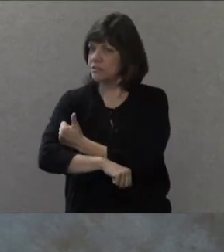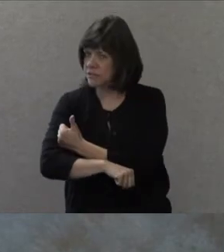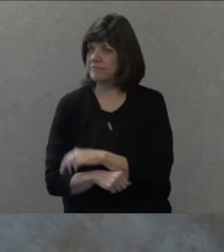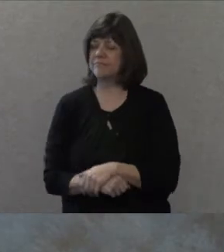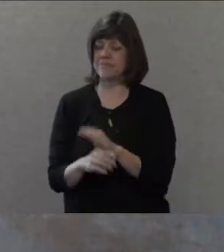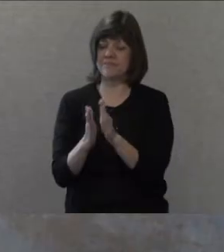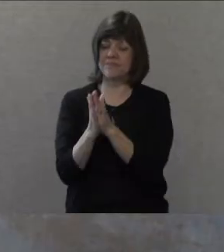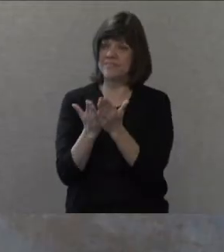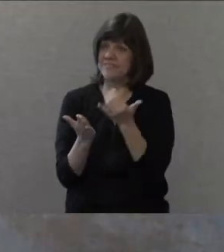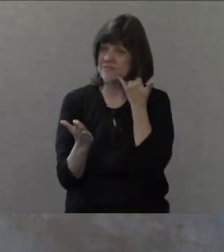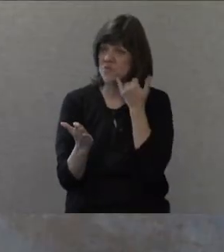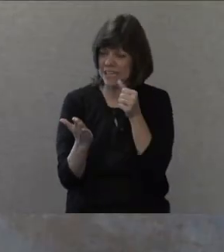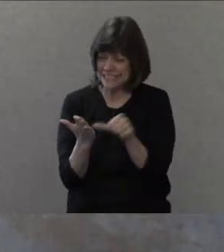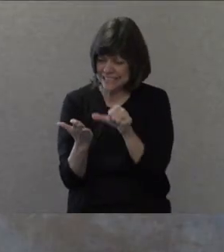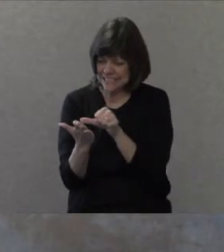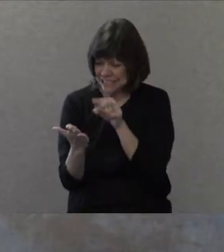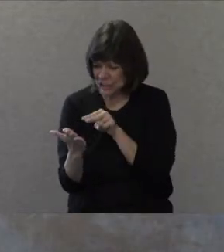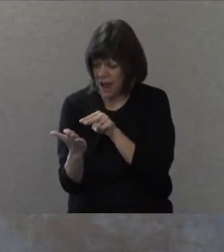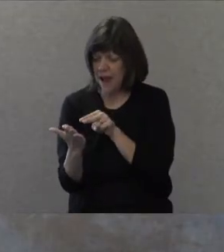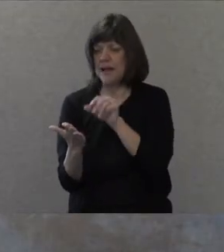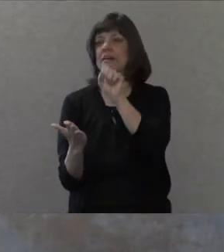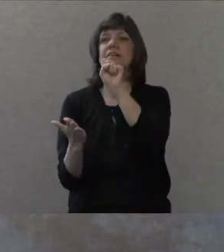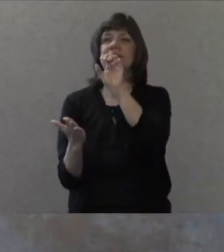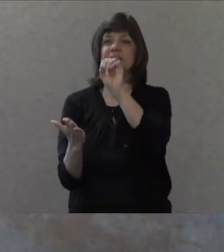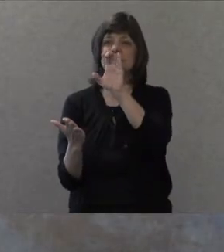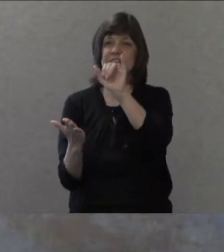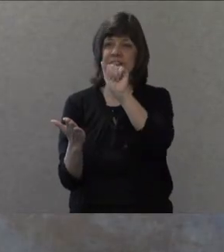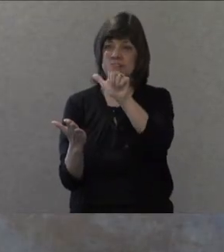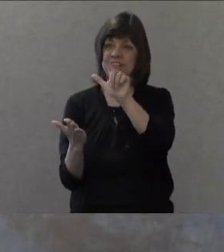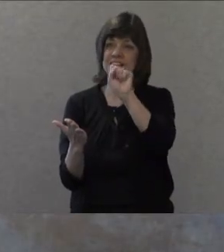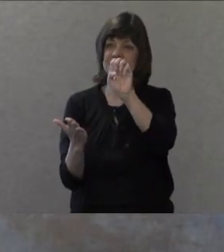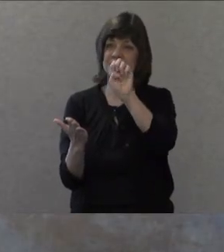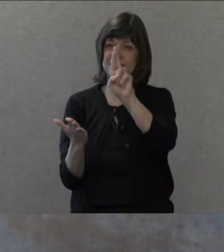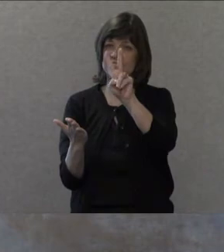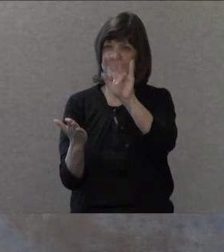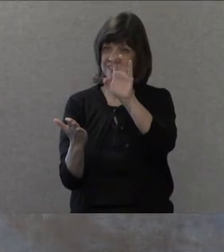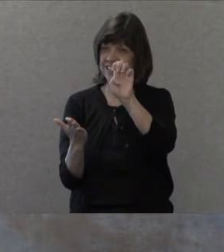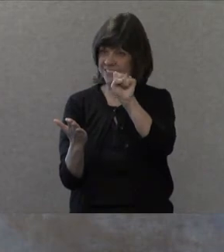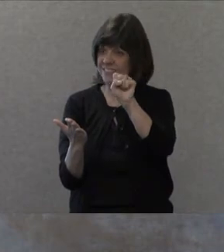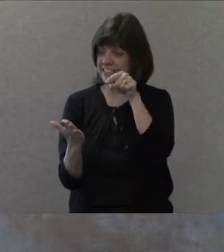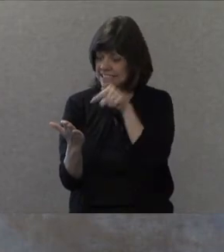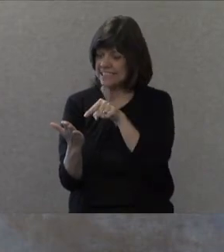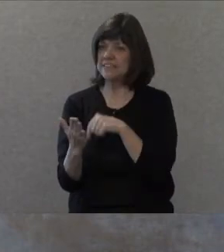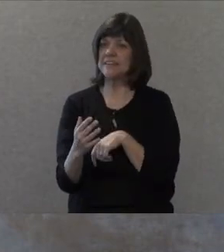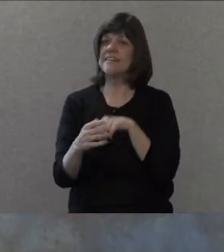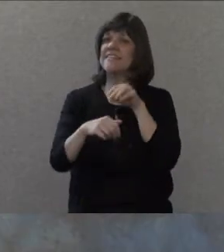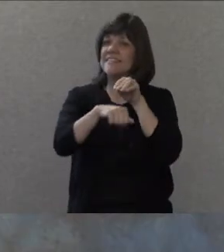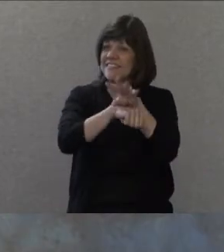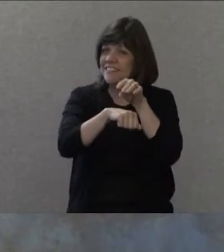the authorities. Or look in the phone book under social services.